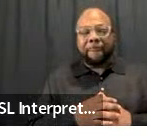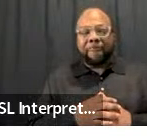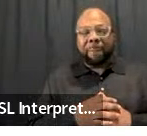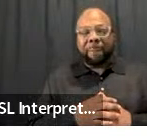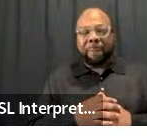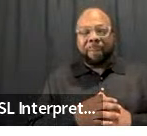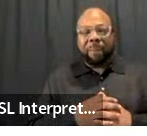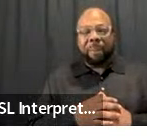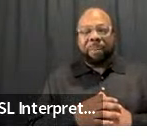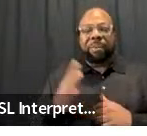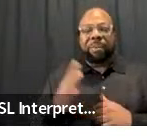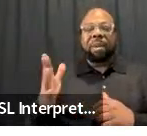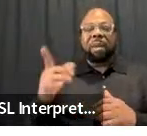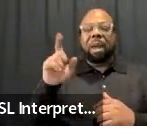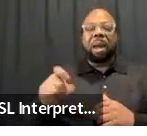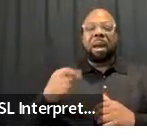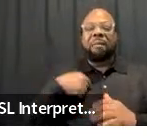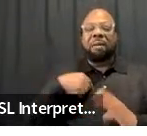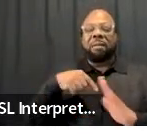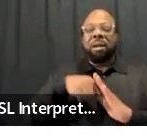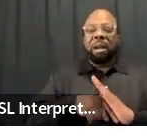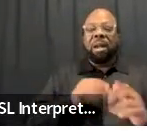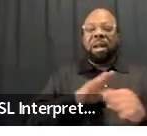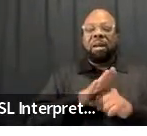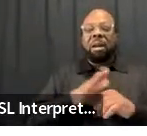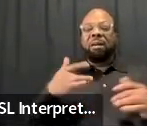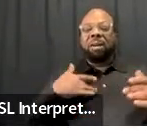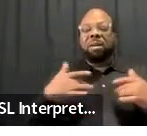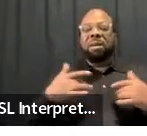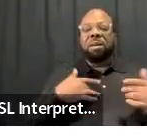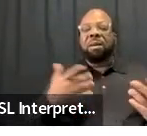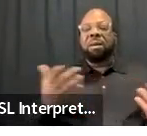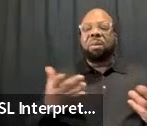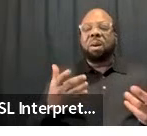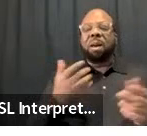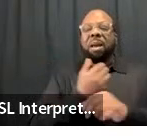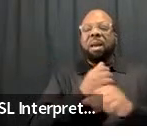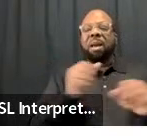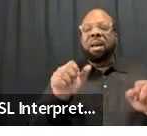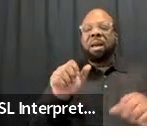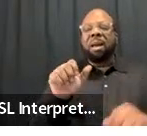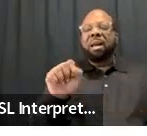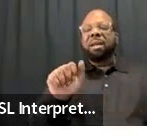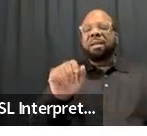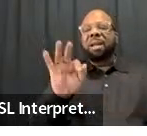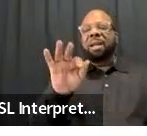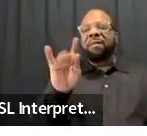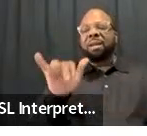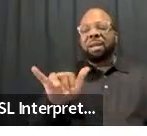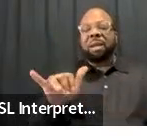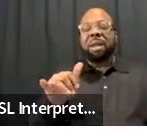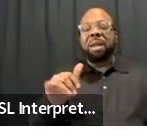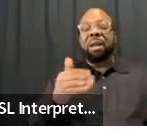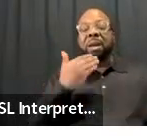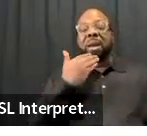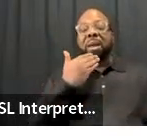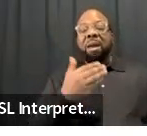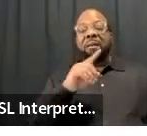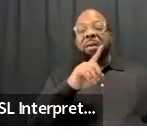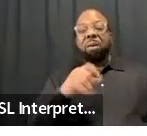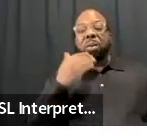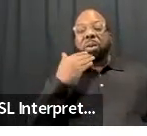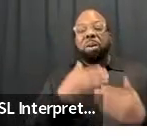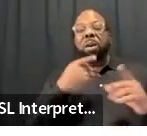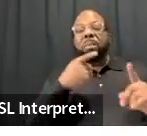a deep enough consideration of this the safety concern. Thank you. Yeah, thank you for the question, and it's a great point. I'll start